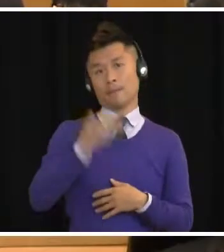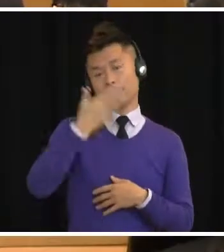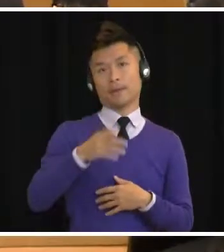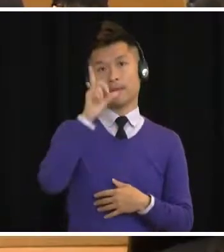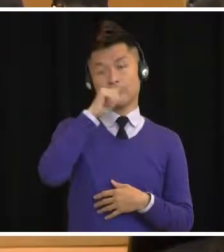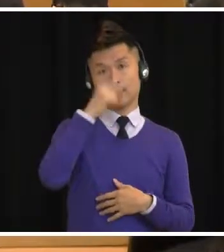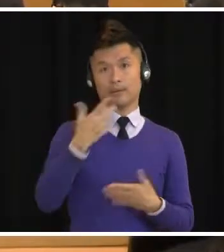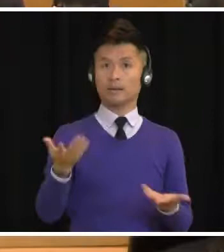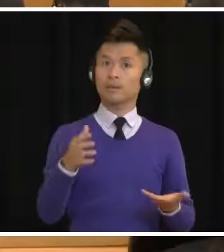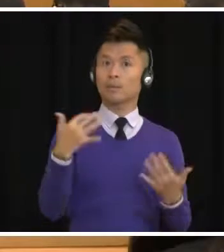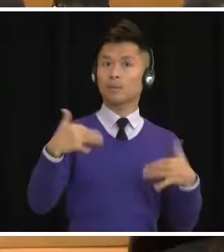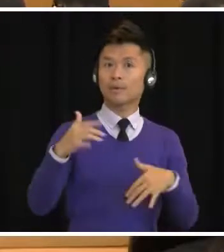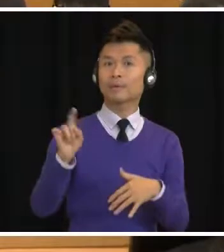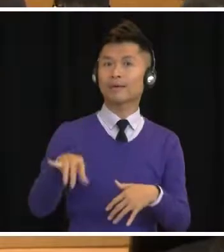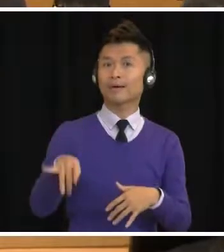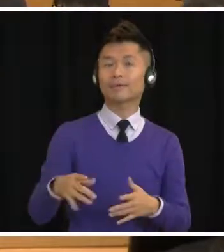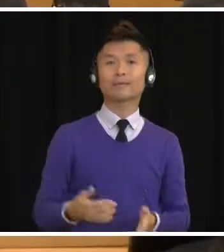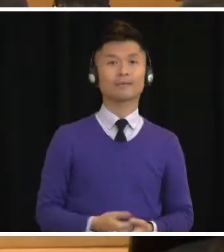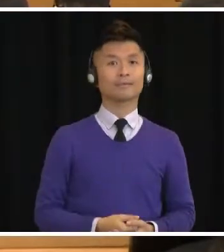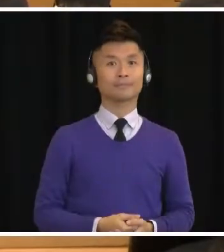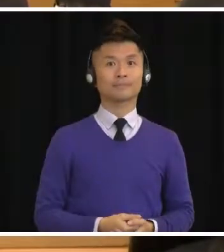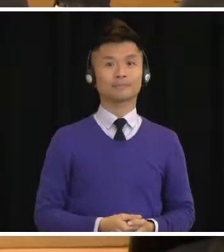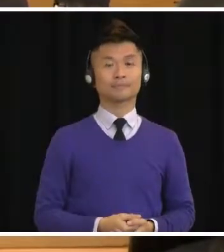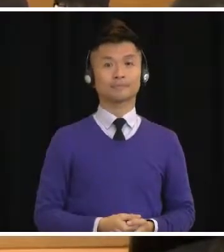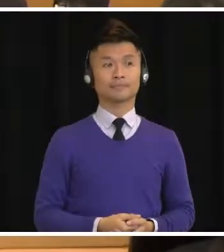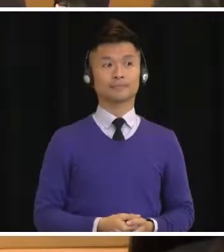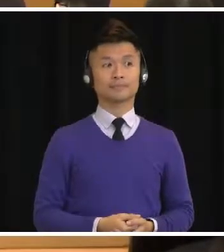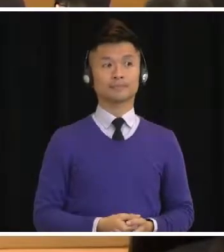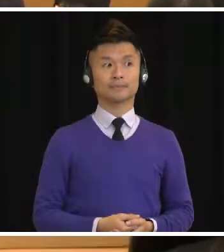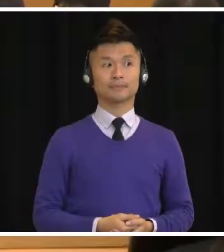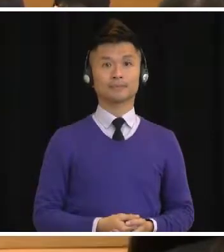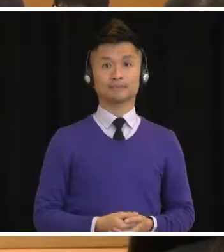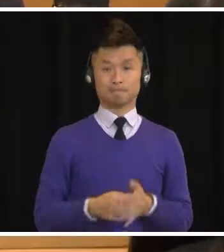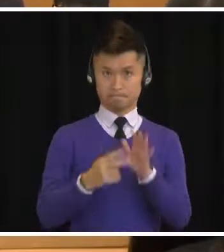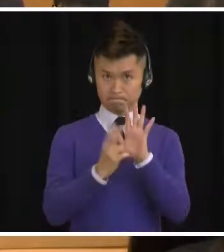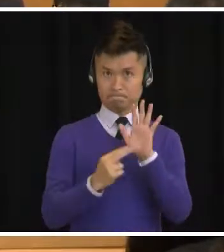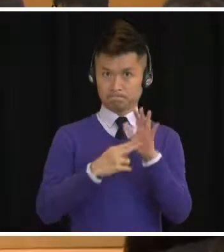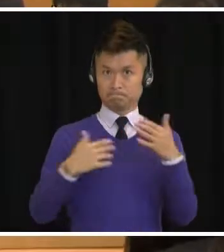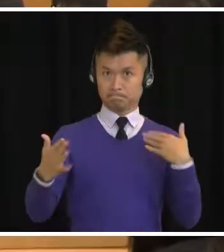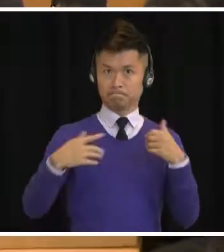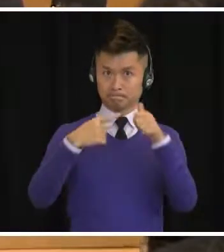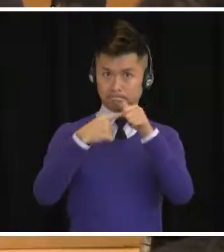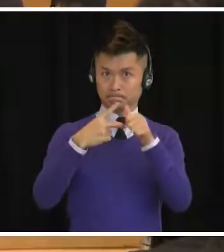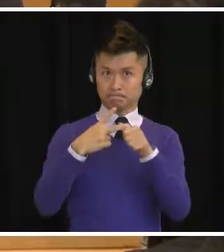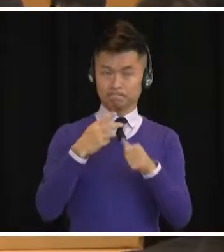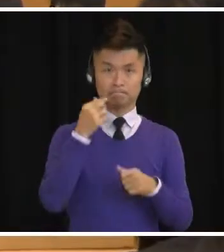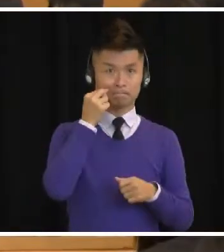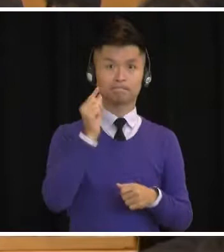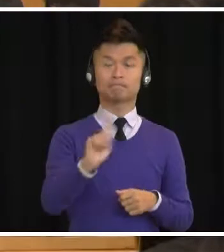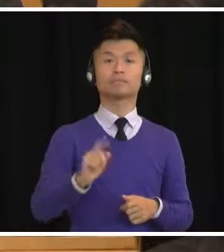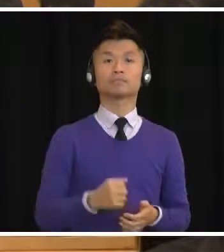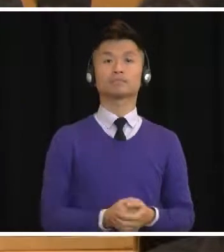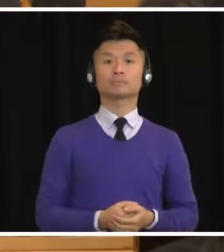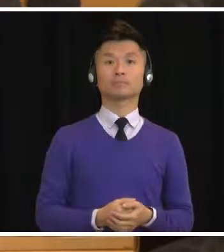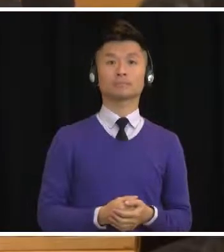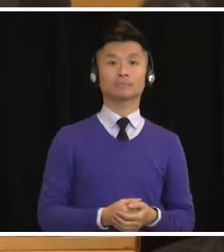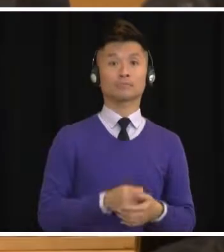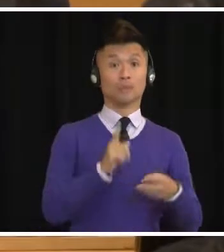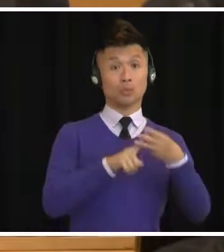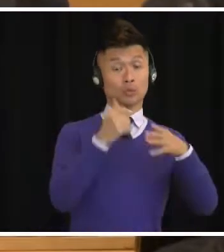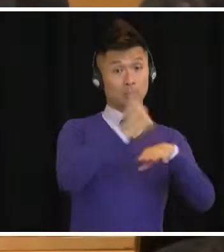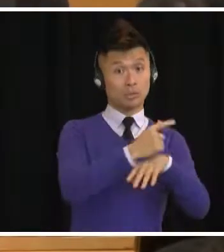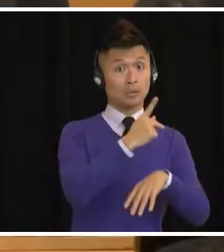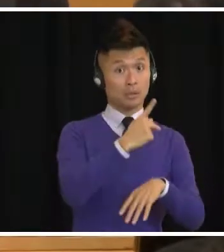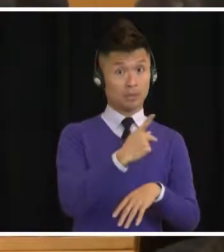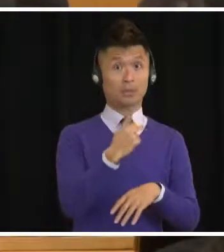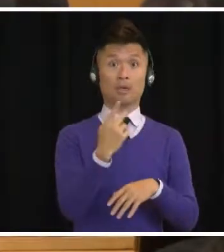of maturity has not yet been passed after so many years? Please let us know what the challenges